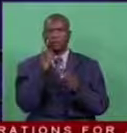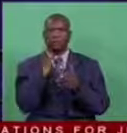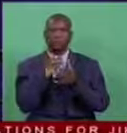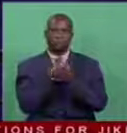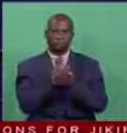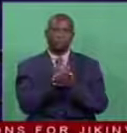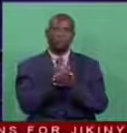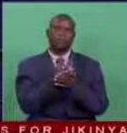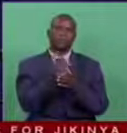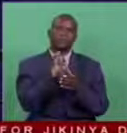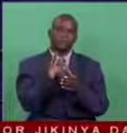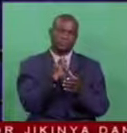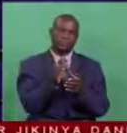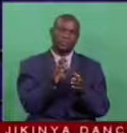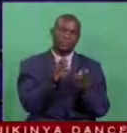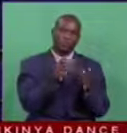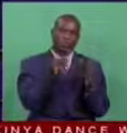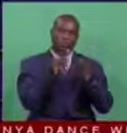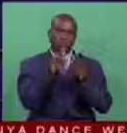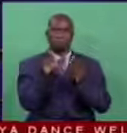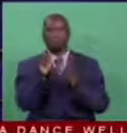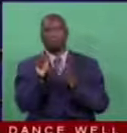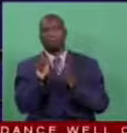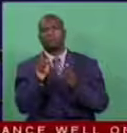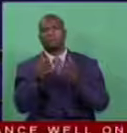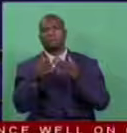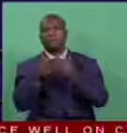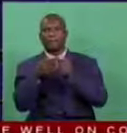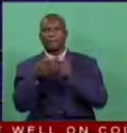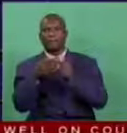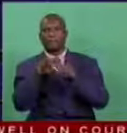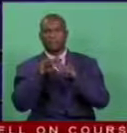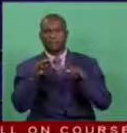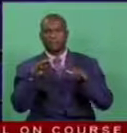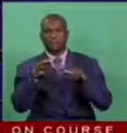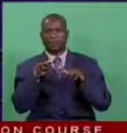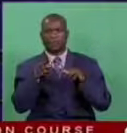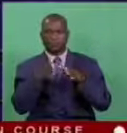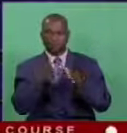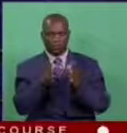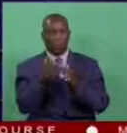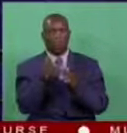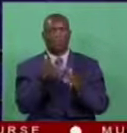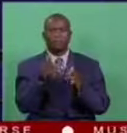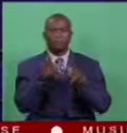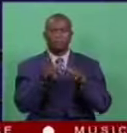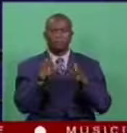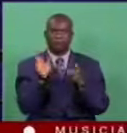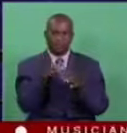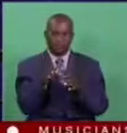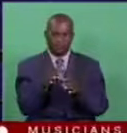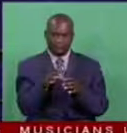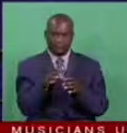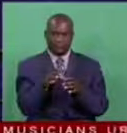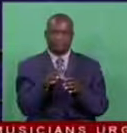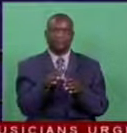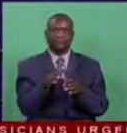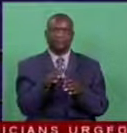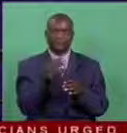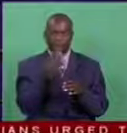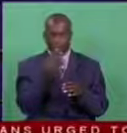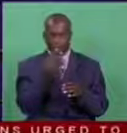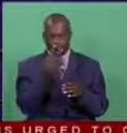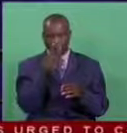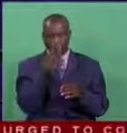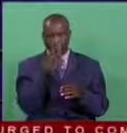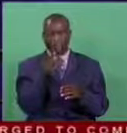conflict, and let's work with them to prevent and restore peace to those countries and to those communities. And you raised a number of topical issues right there,